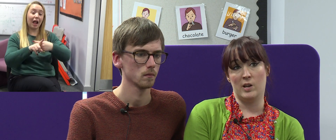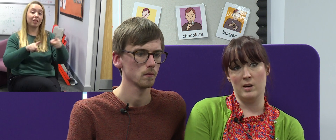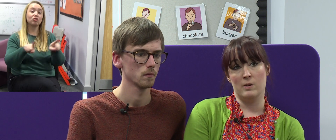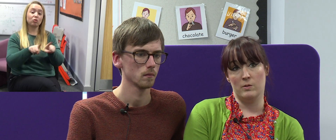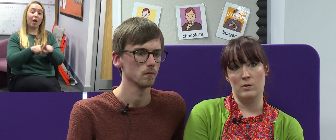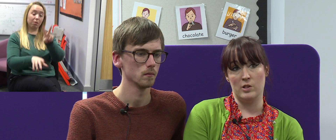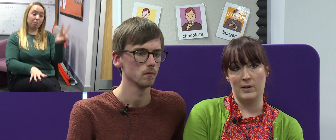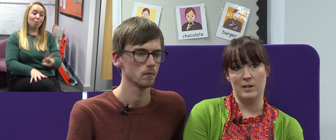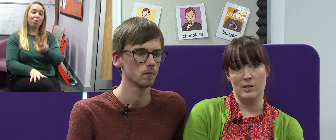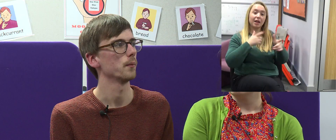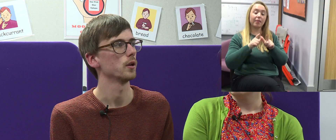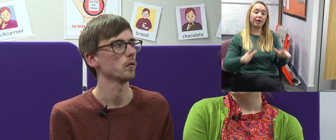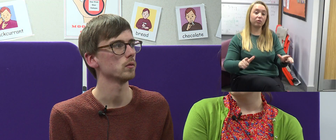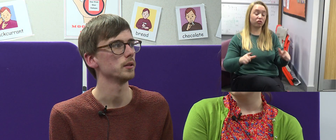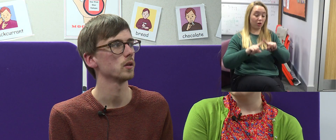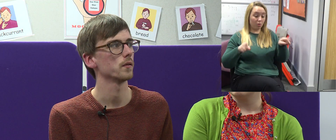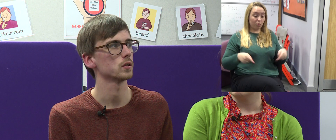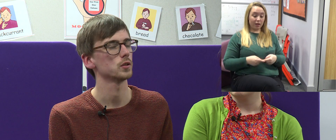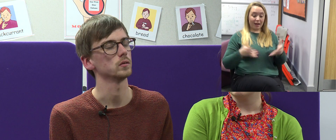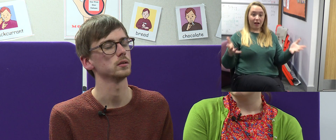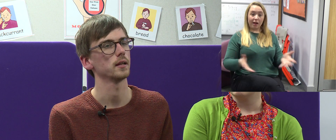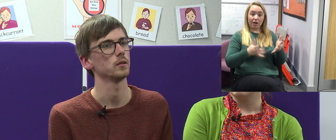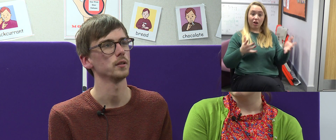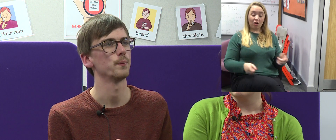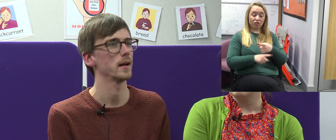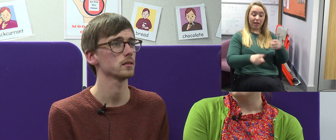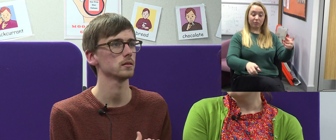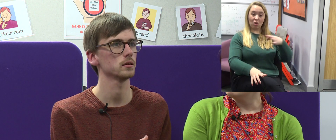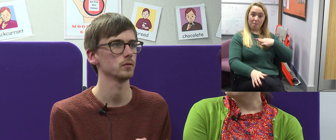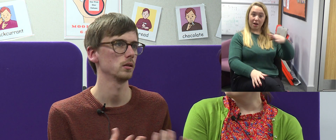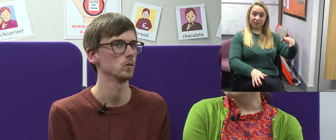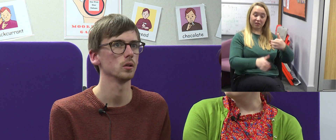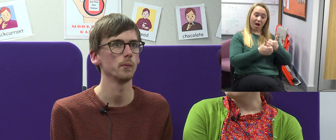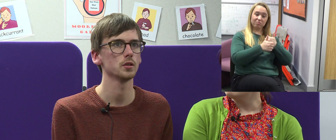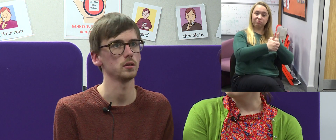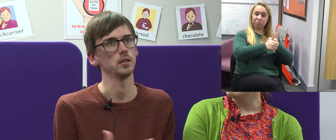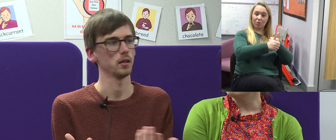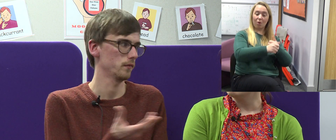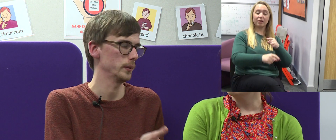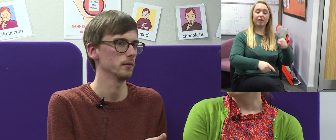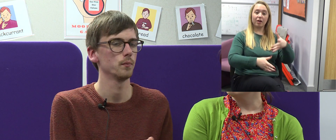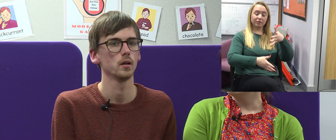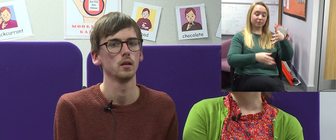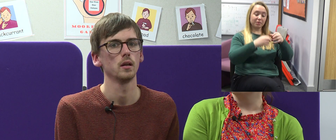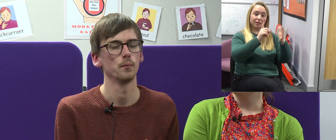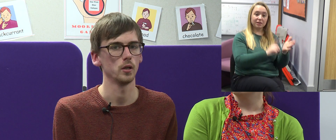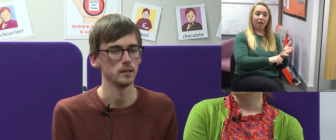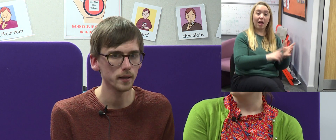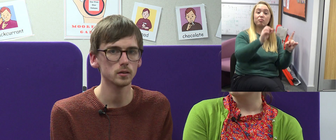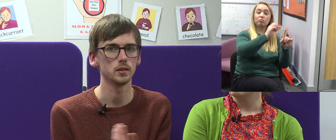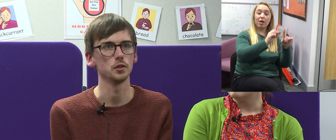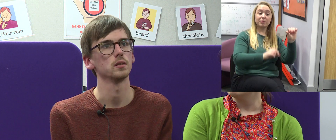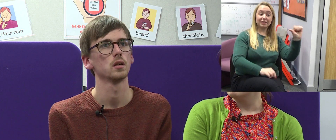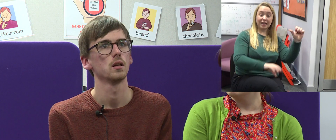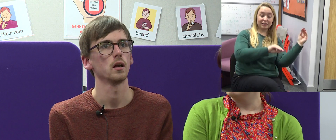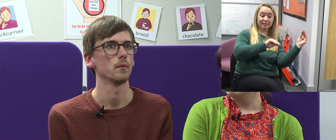working knowledge of English. And often we encourage our children to kind of be ambassadors for their own language to teach like Phoebe in primary